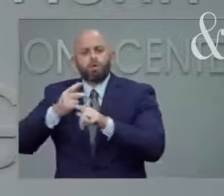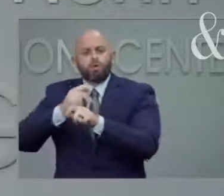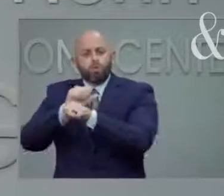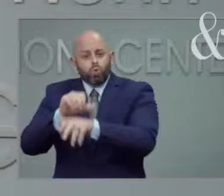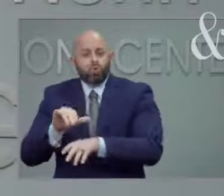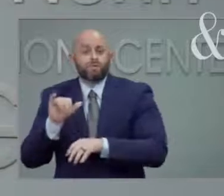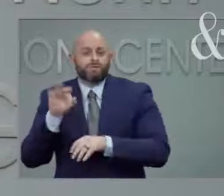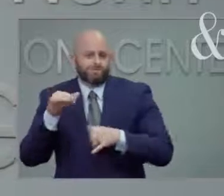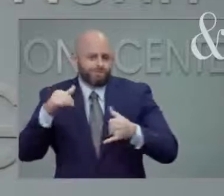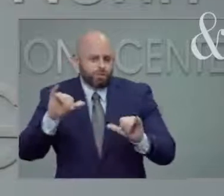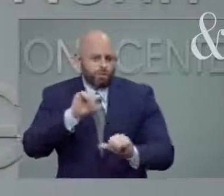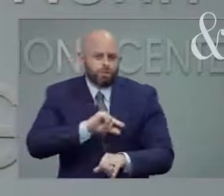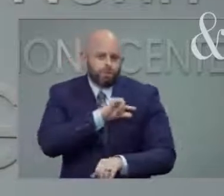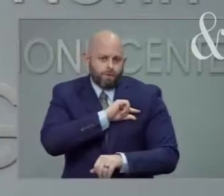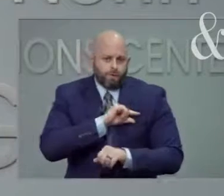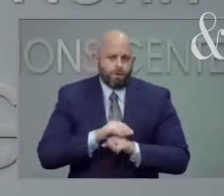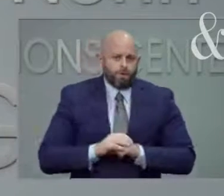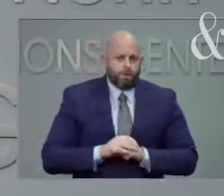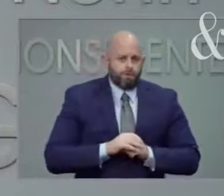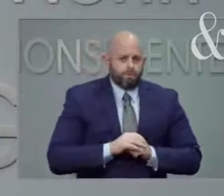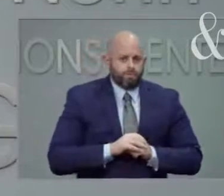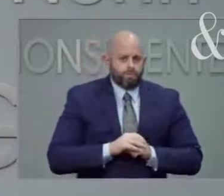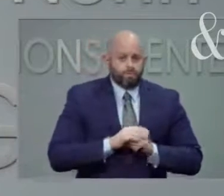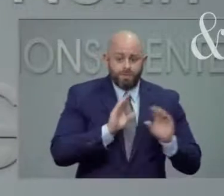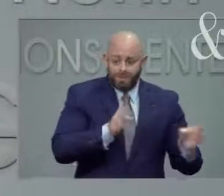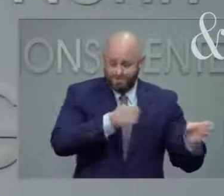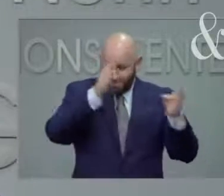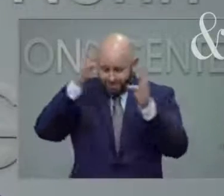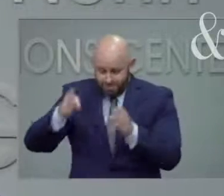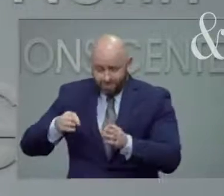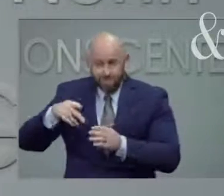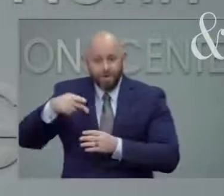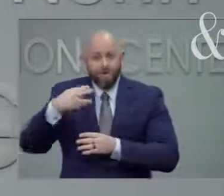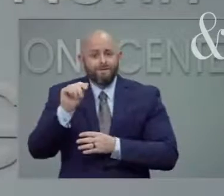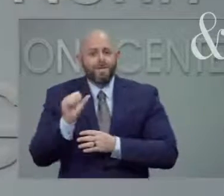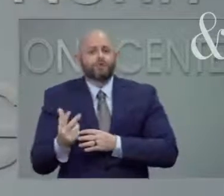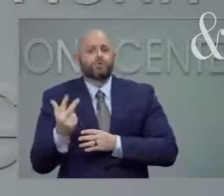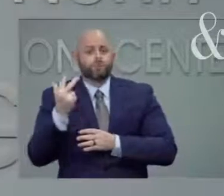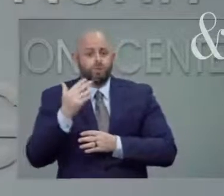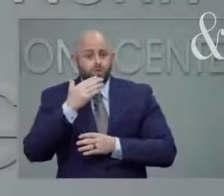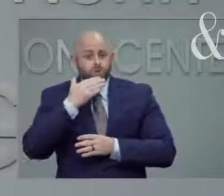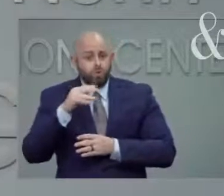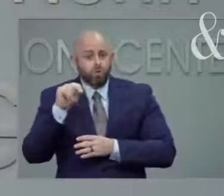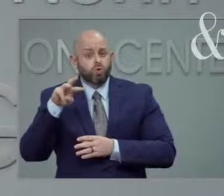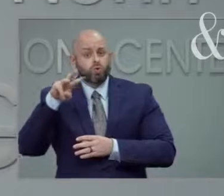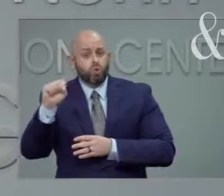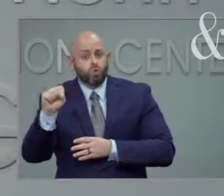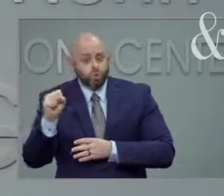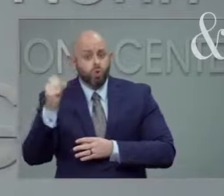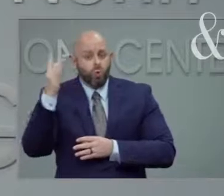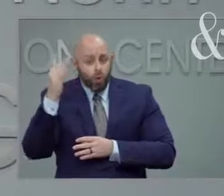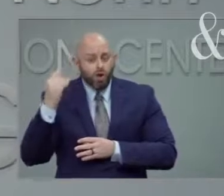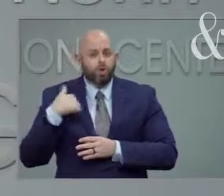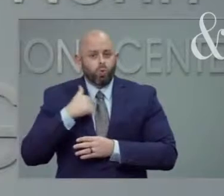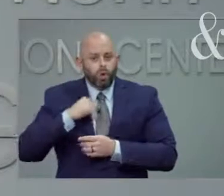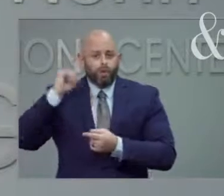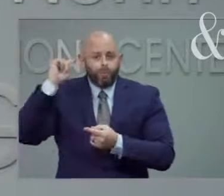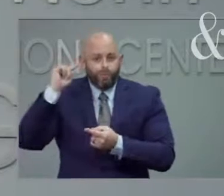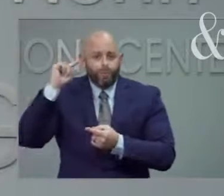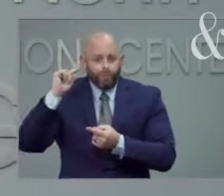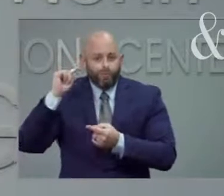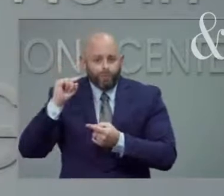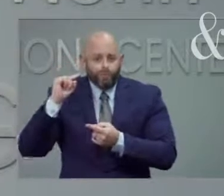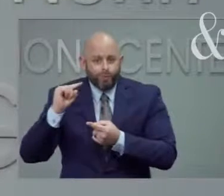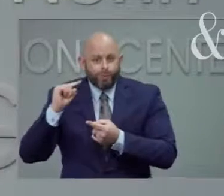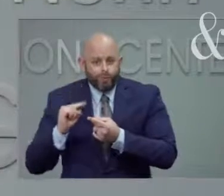eligible. Moving to the next phase is good news. The challenge continues to be the very